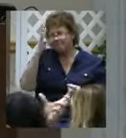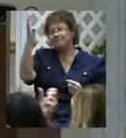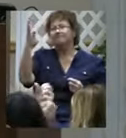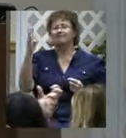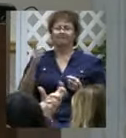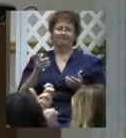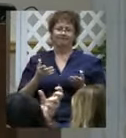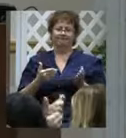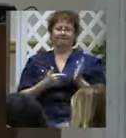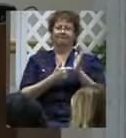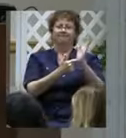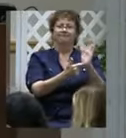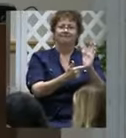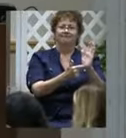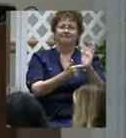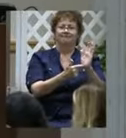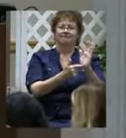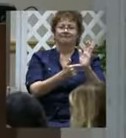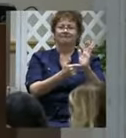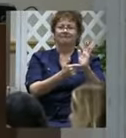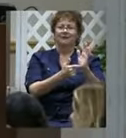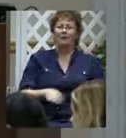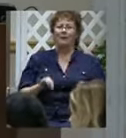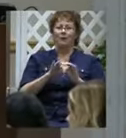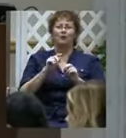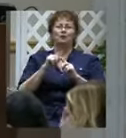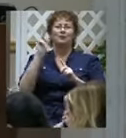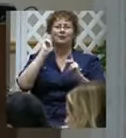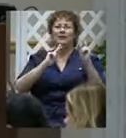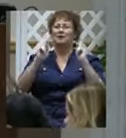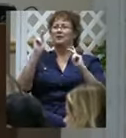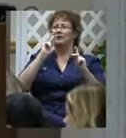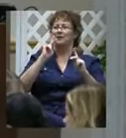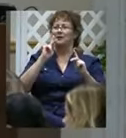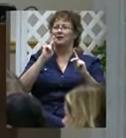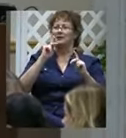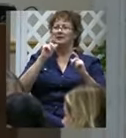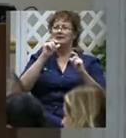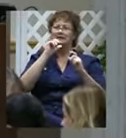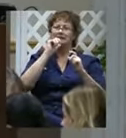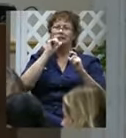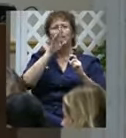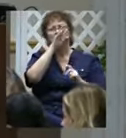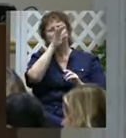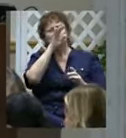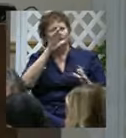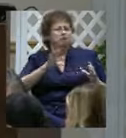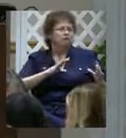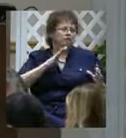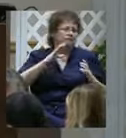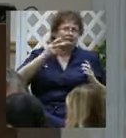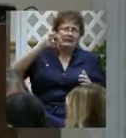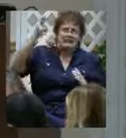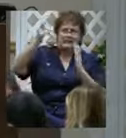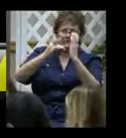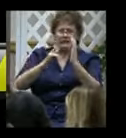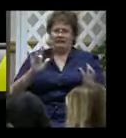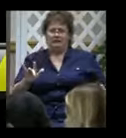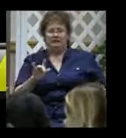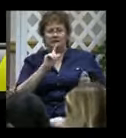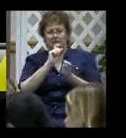to present this in a way that's meaningful, not necessarily with Siri talking to you or the Google Translate